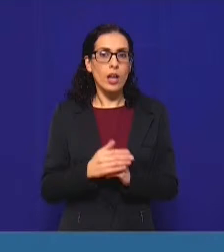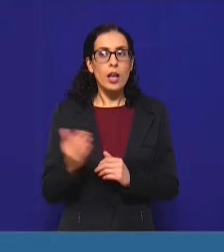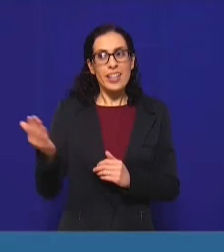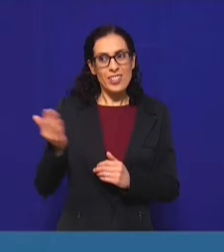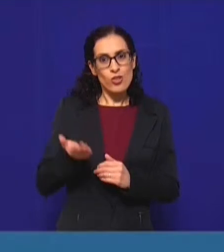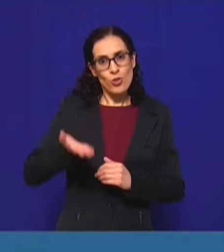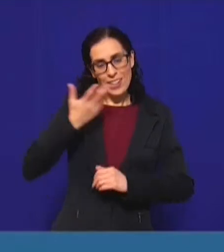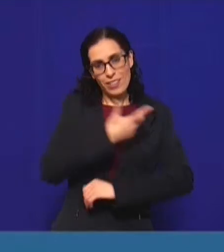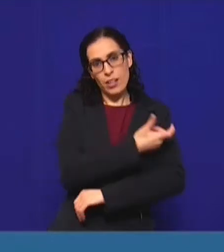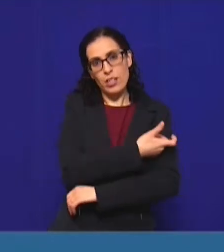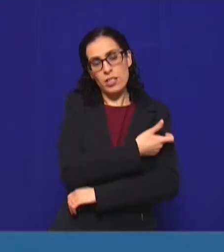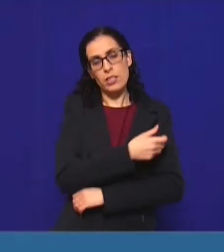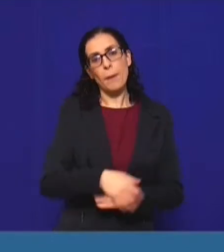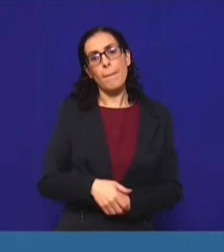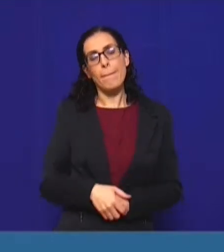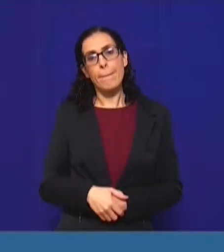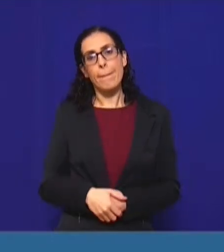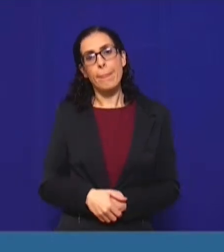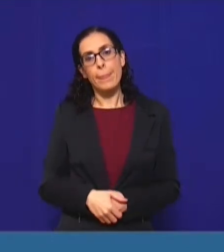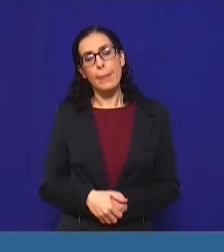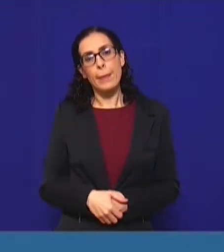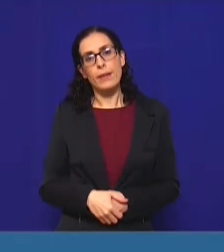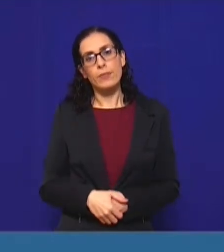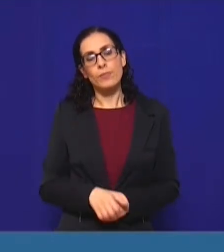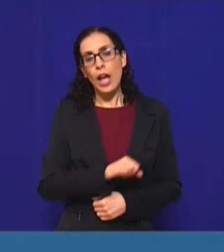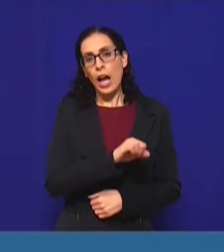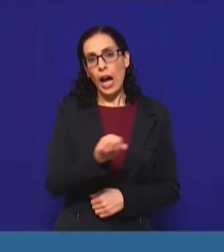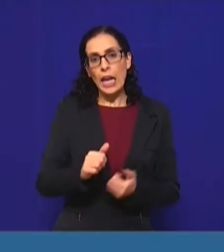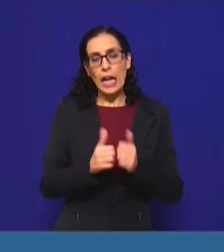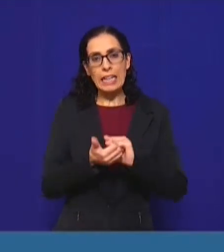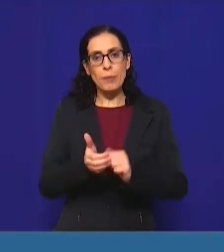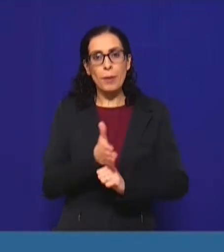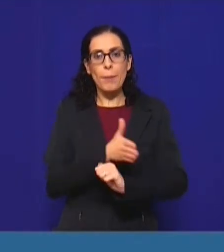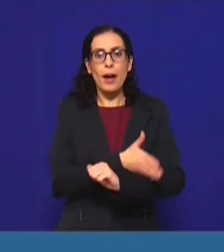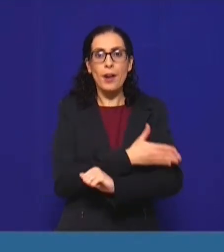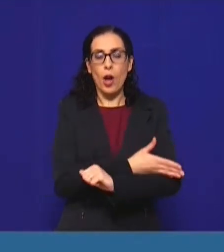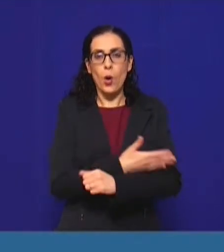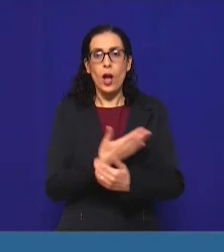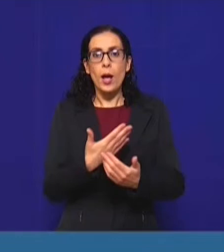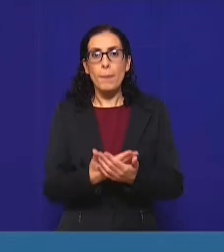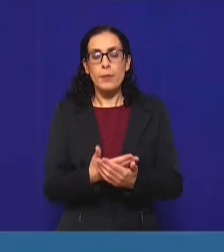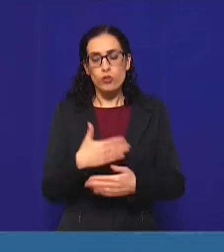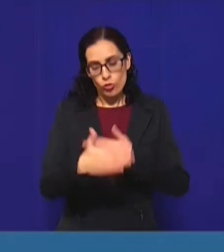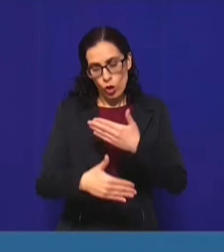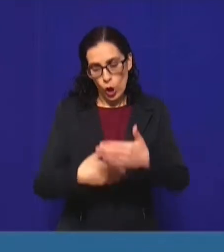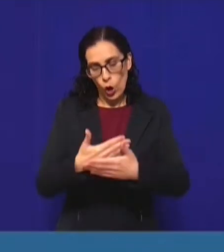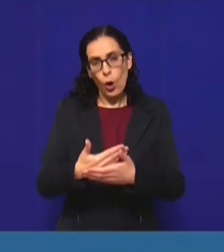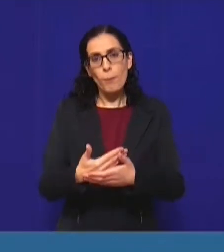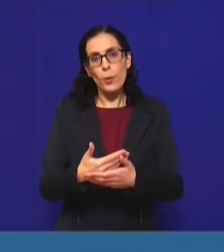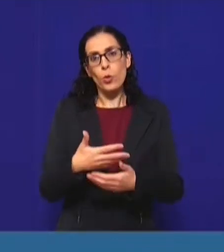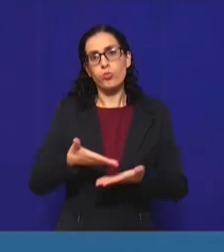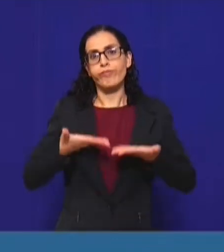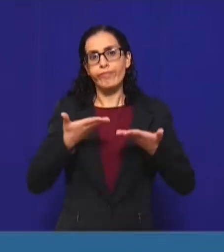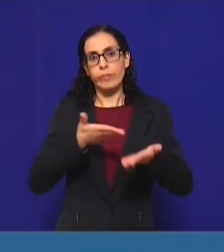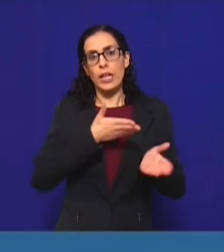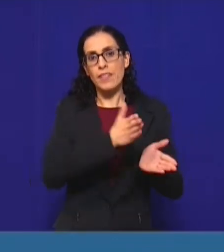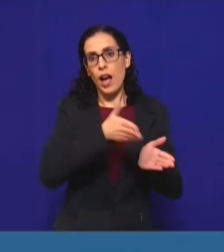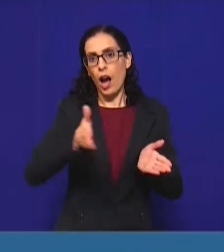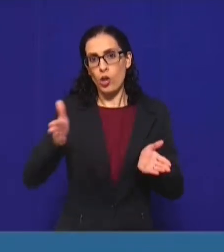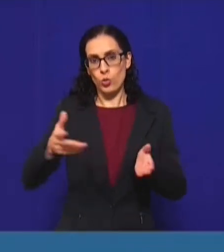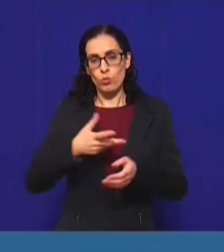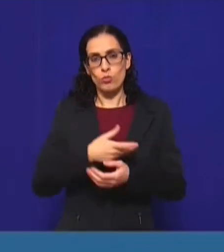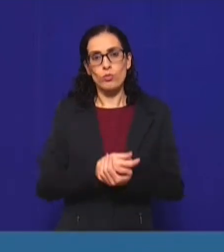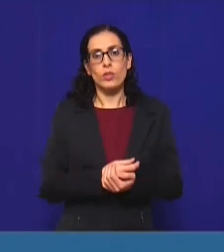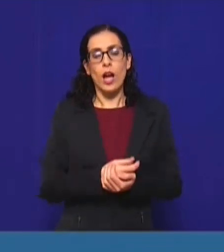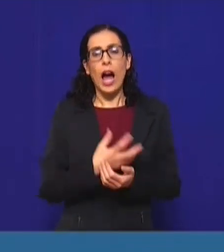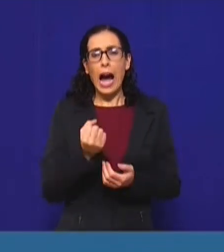vaccines available. Aħna qegħdin nagħmlu qegħdin nippreparaw ukoll biex aħna nkomplu nsaħħu r-rollout tagħna, infatti li għamilna hija li aħna għandna